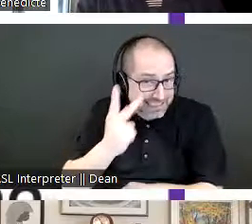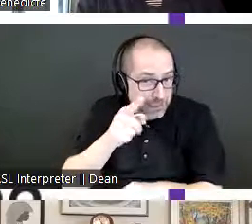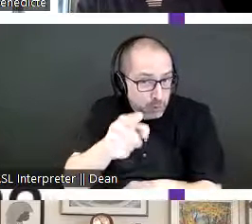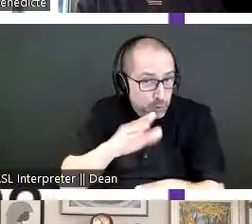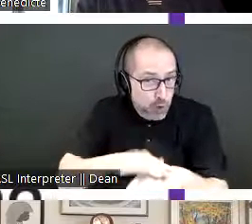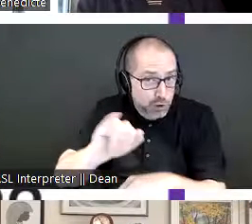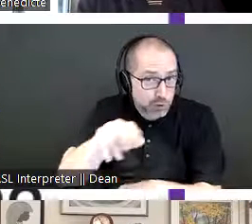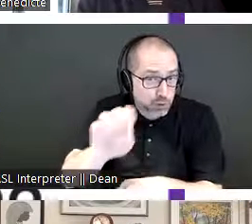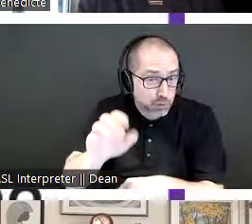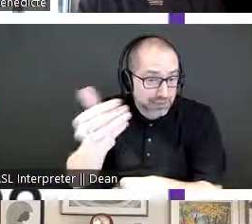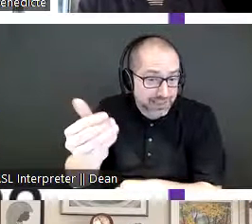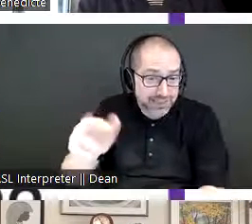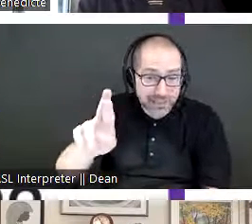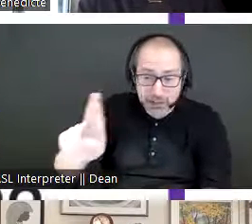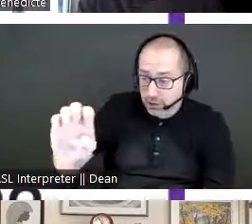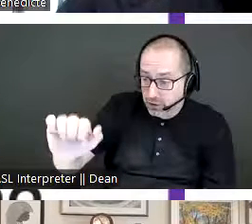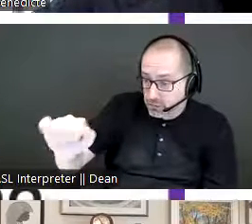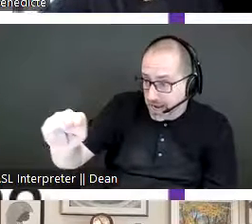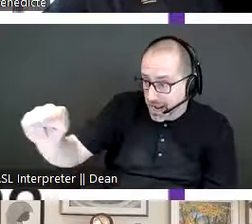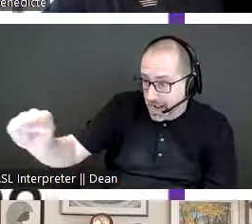bit of a presentation of what's happening next?